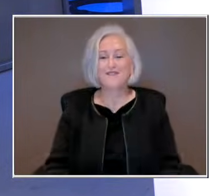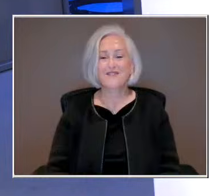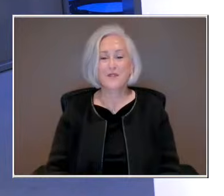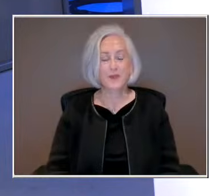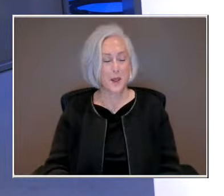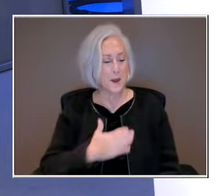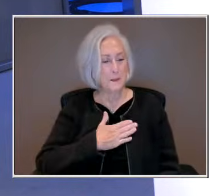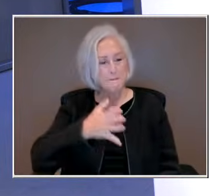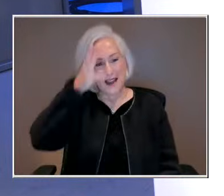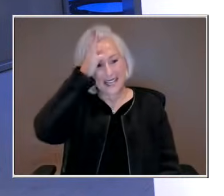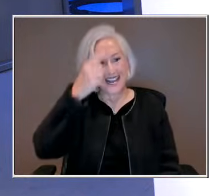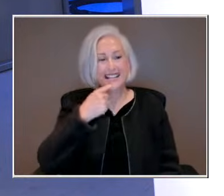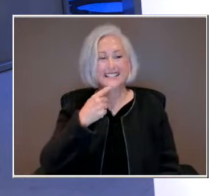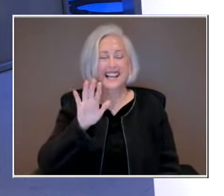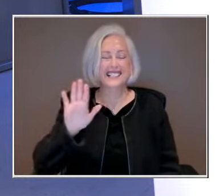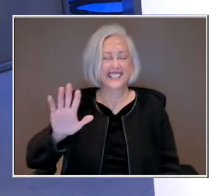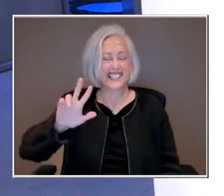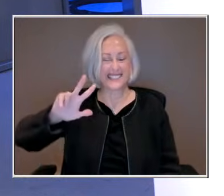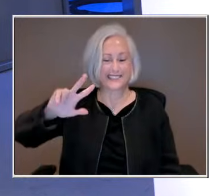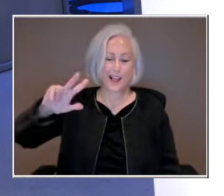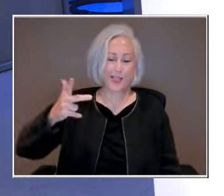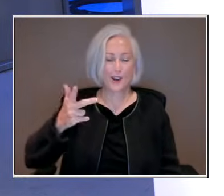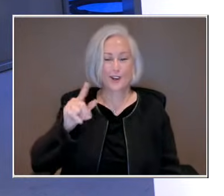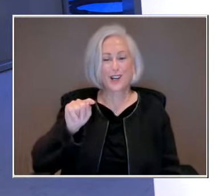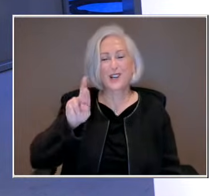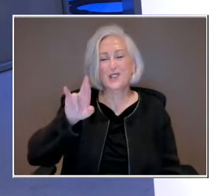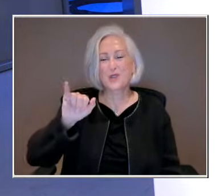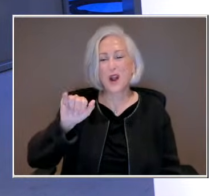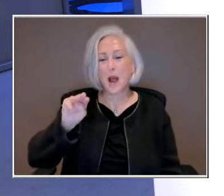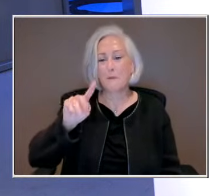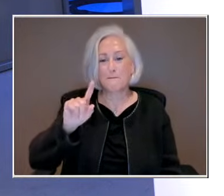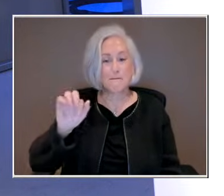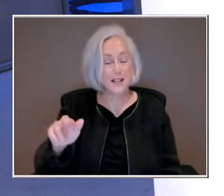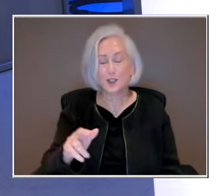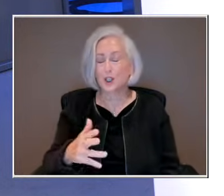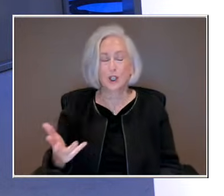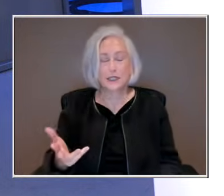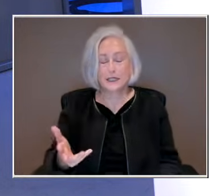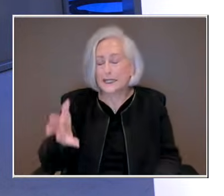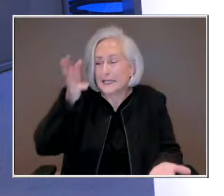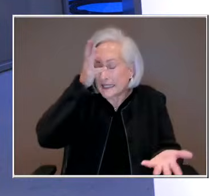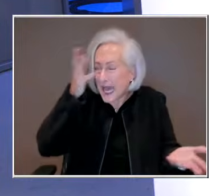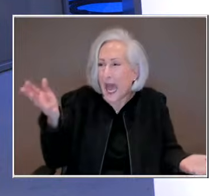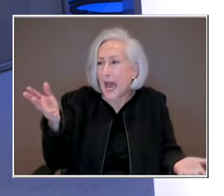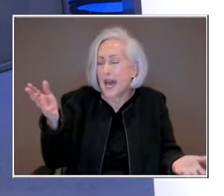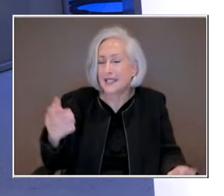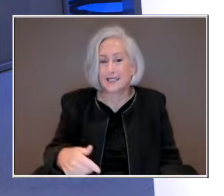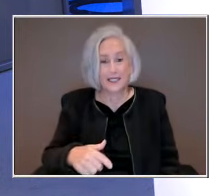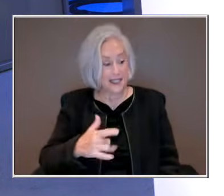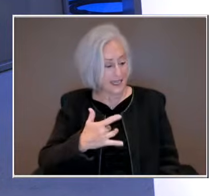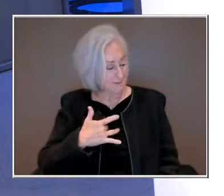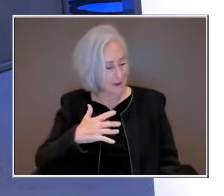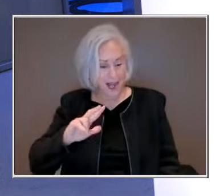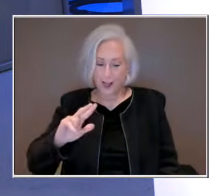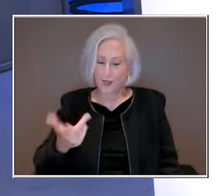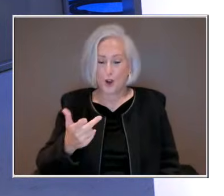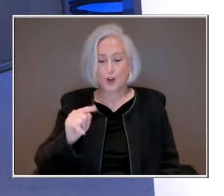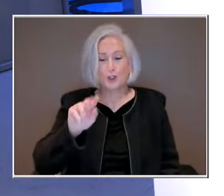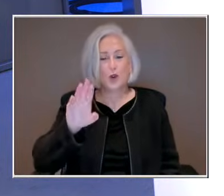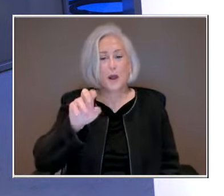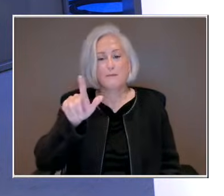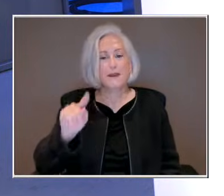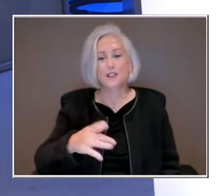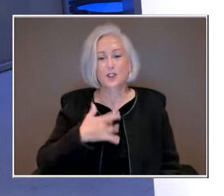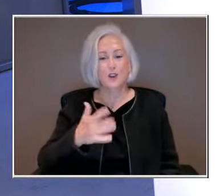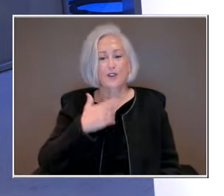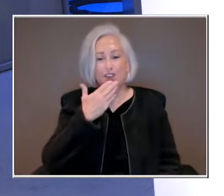trimester. I would always say, Dad, he's like, no, I'm in my third trimester, feeling good. And he'd say that, but I love the